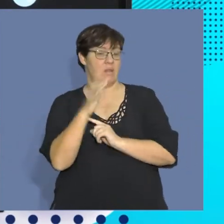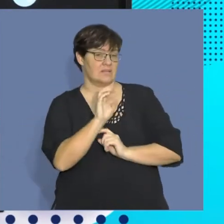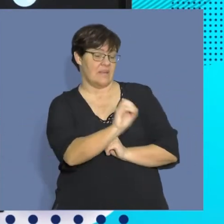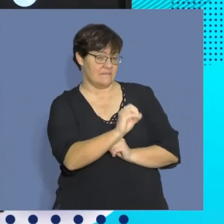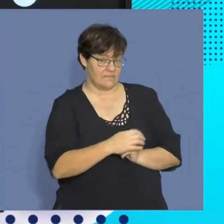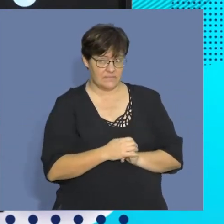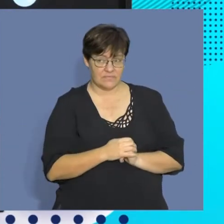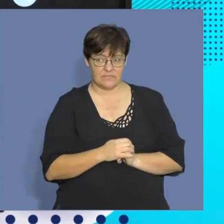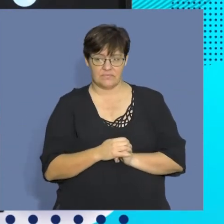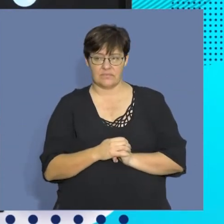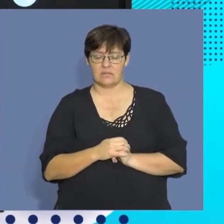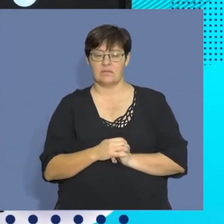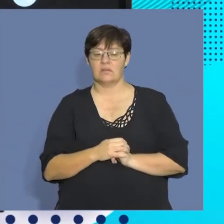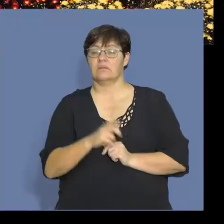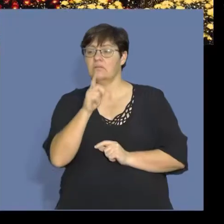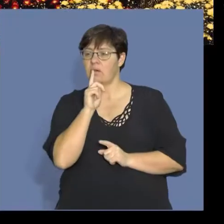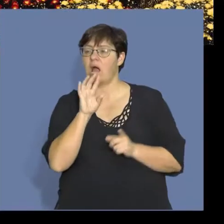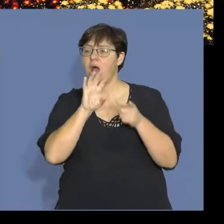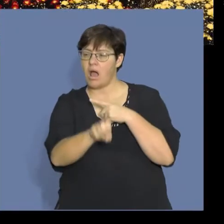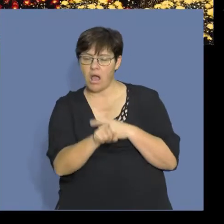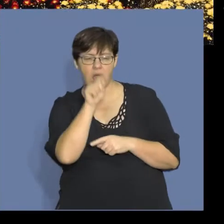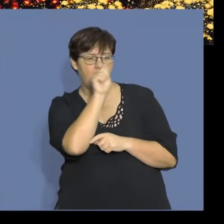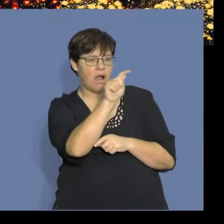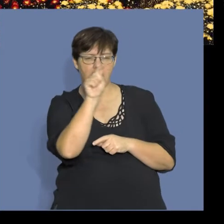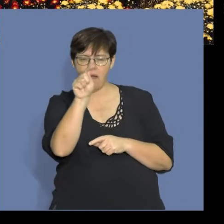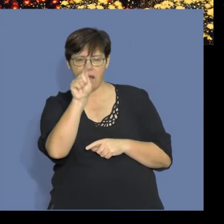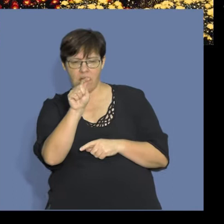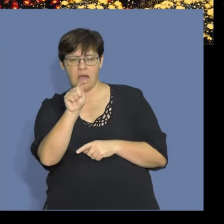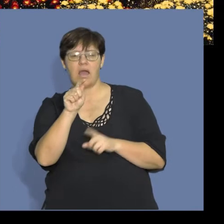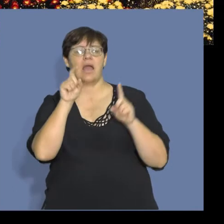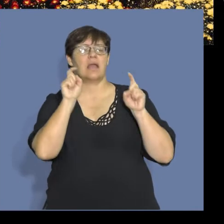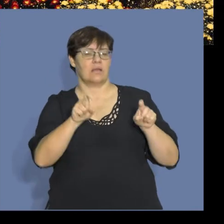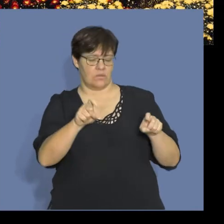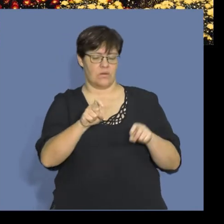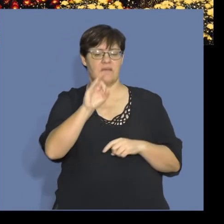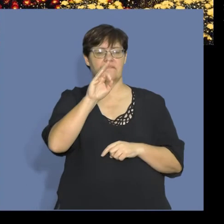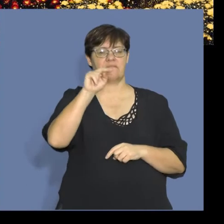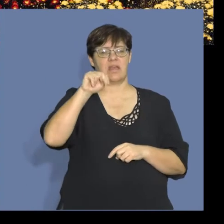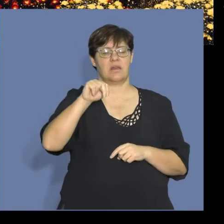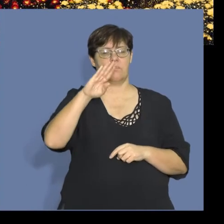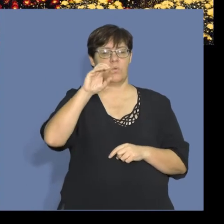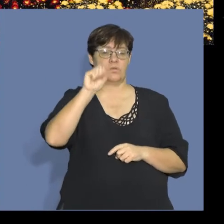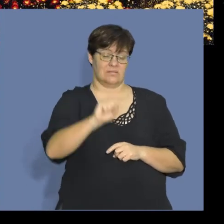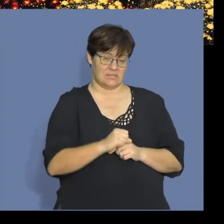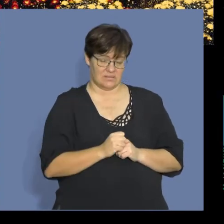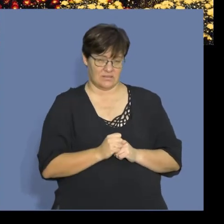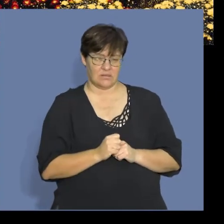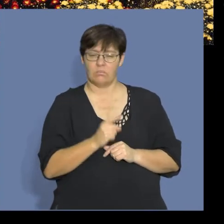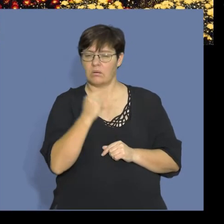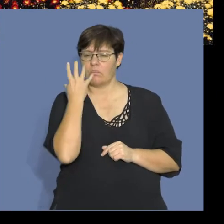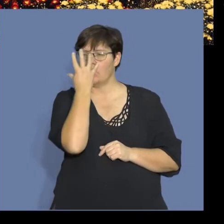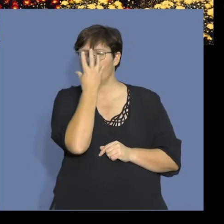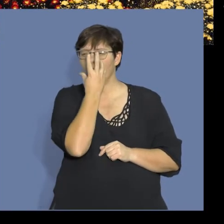that are found there that are unique. It's important that we're able to recognize this area as the Cape Fynbos. And if you look at it, it's